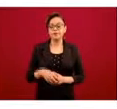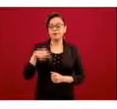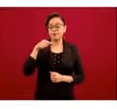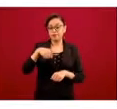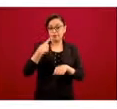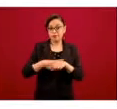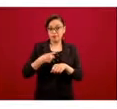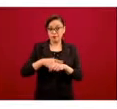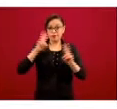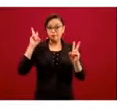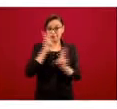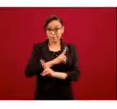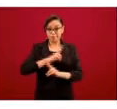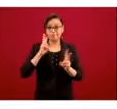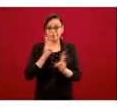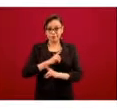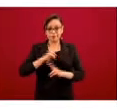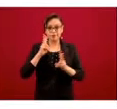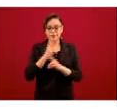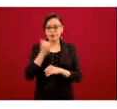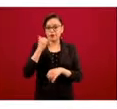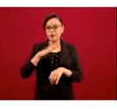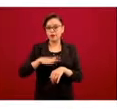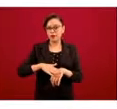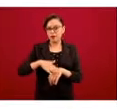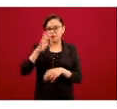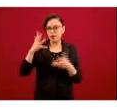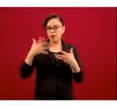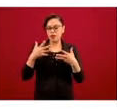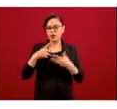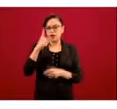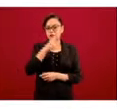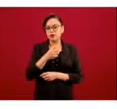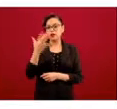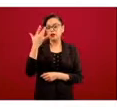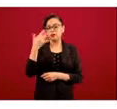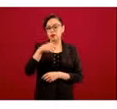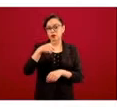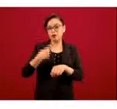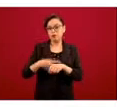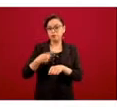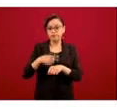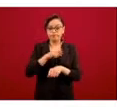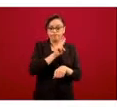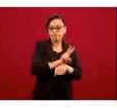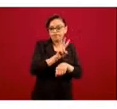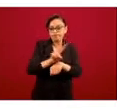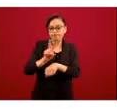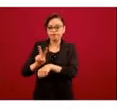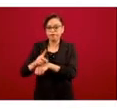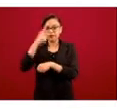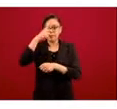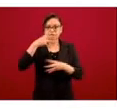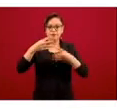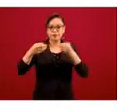have a 2-week delay because the incubation cycle of respiratory diseases in general